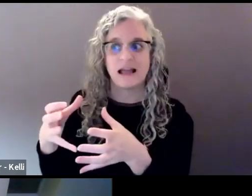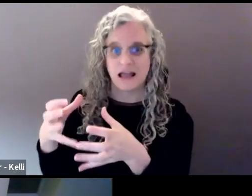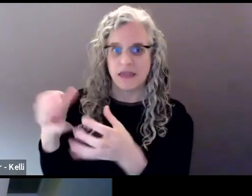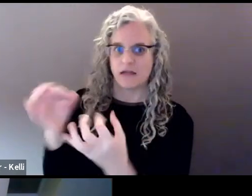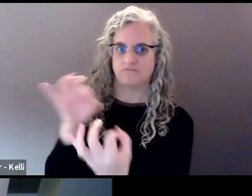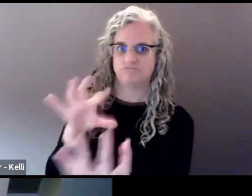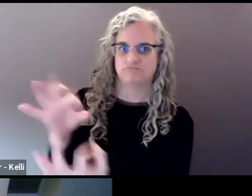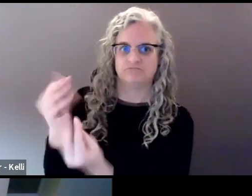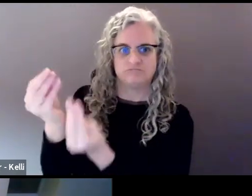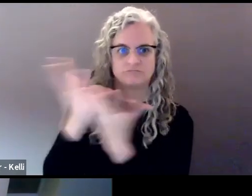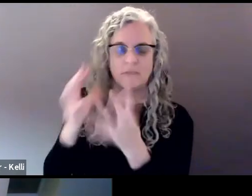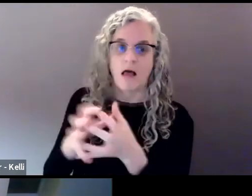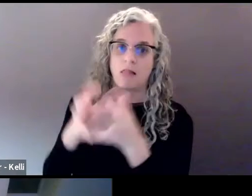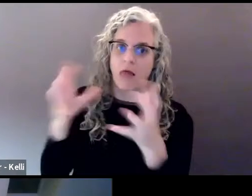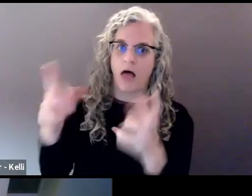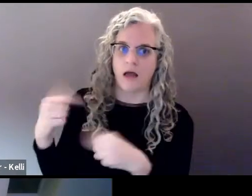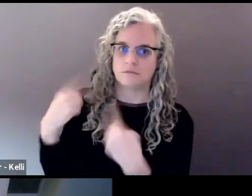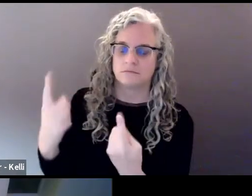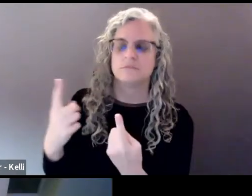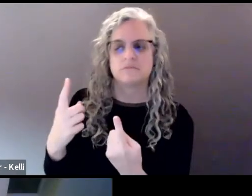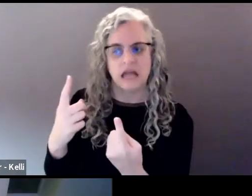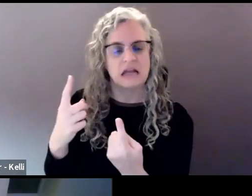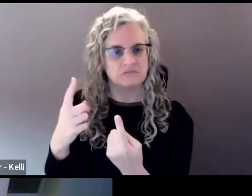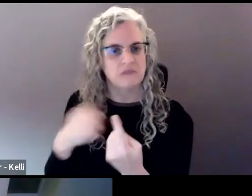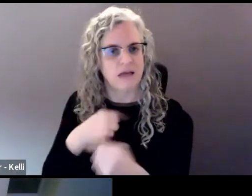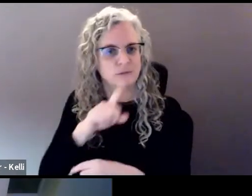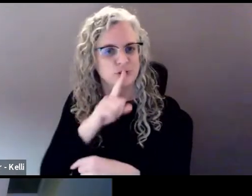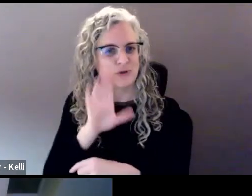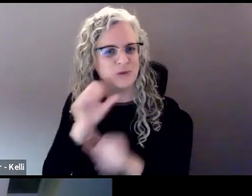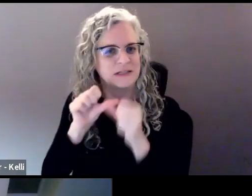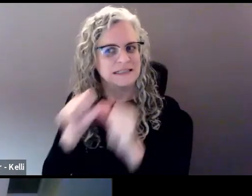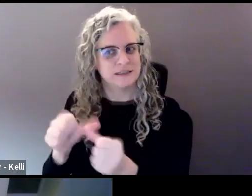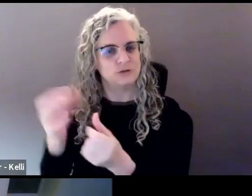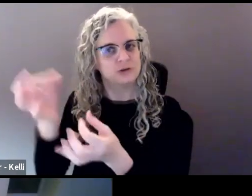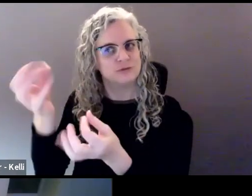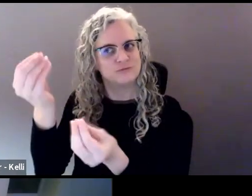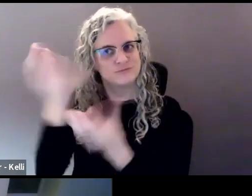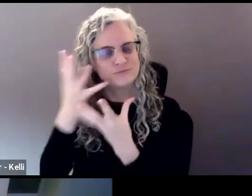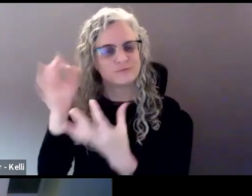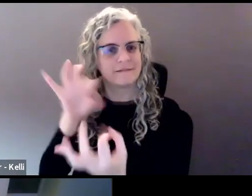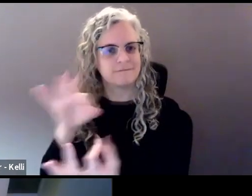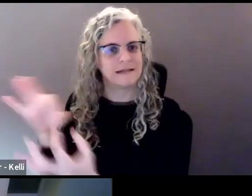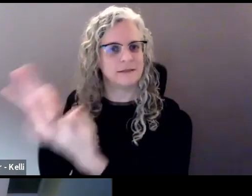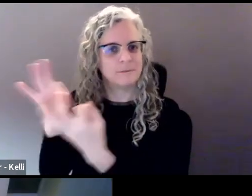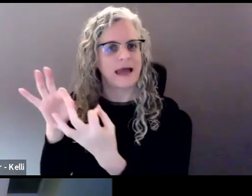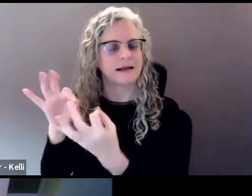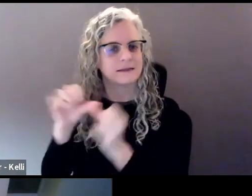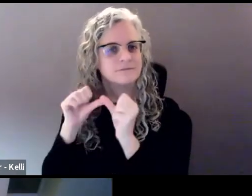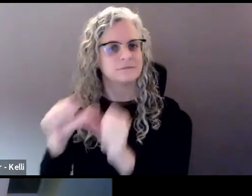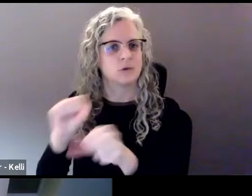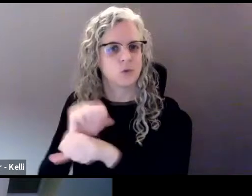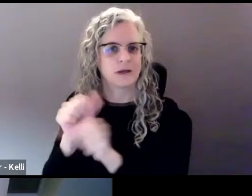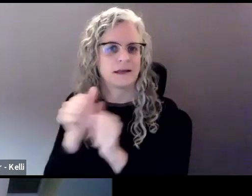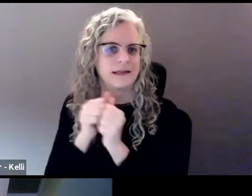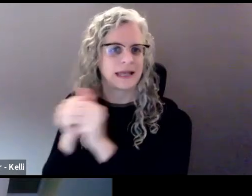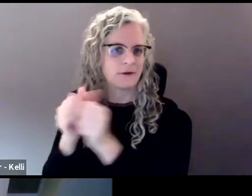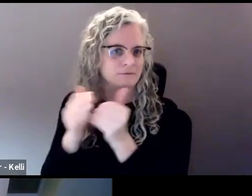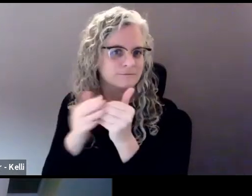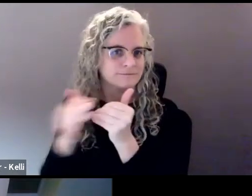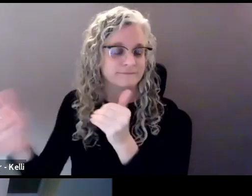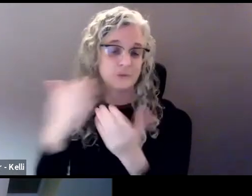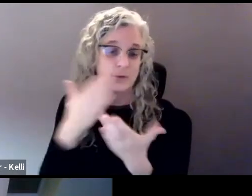the years, and we expect they will continue to do so as we begin to build back. So appreciate